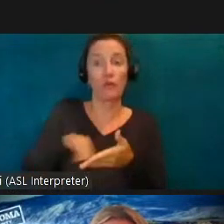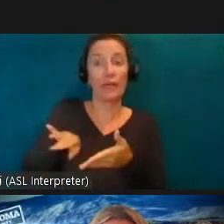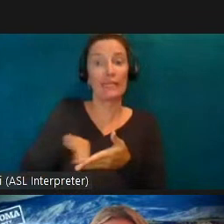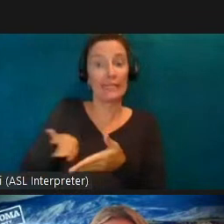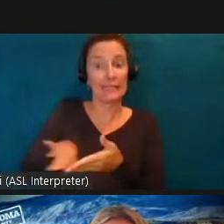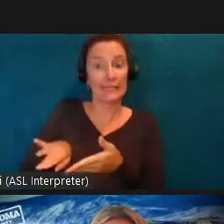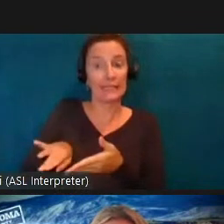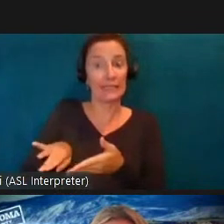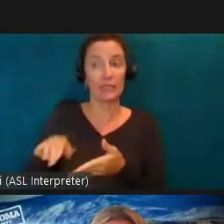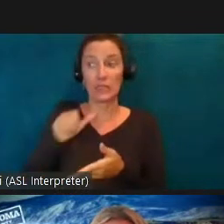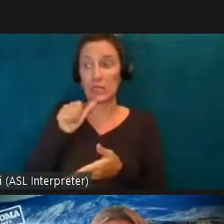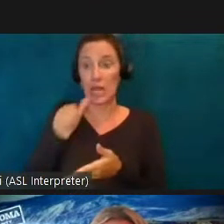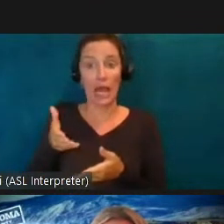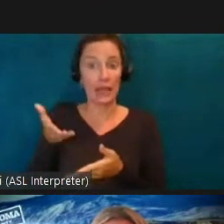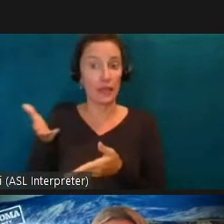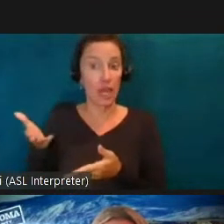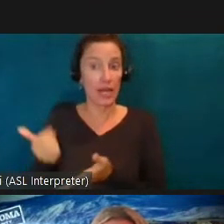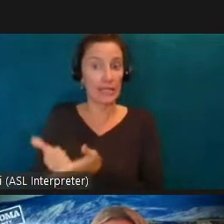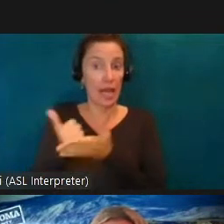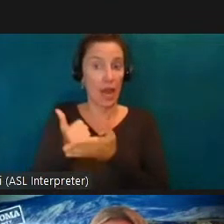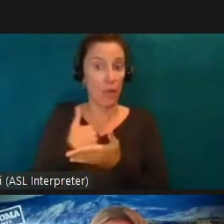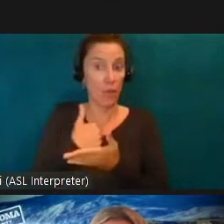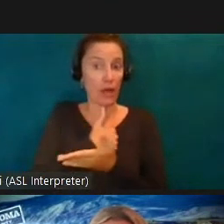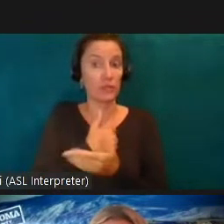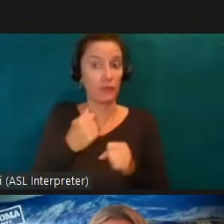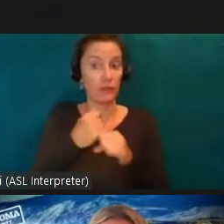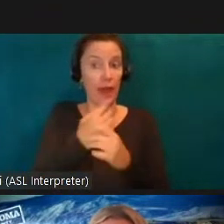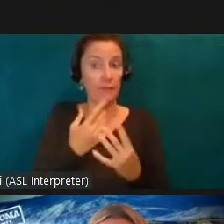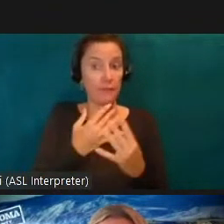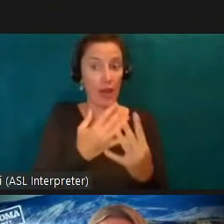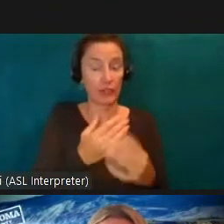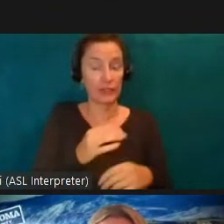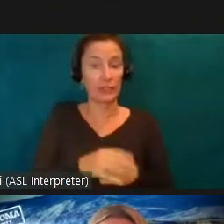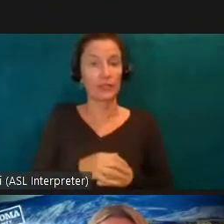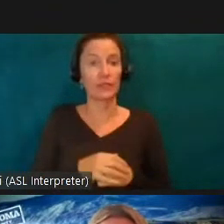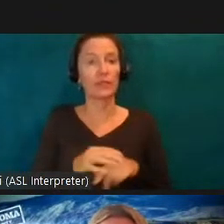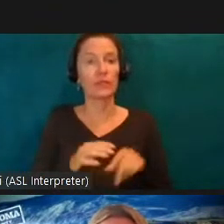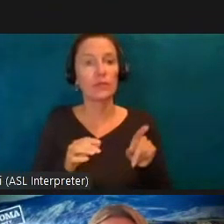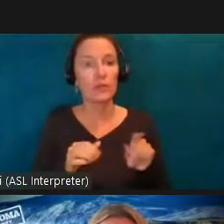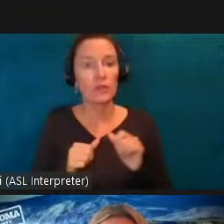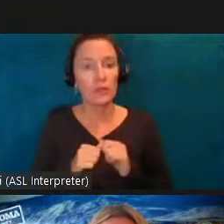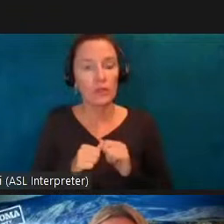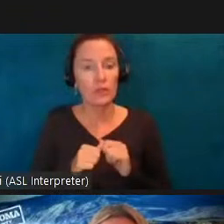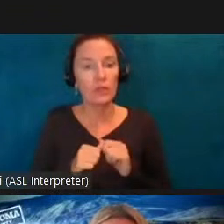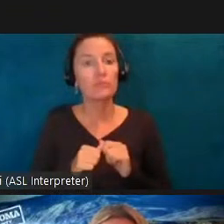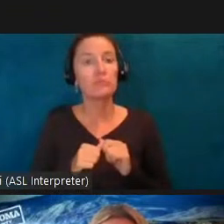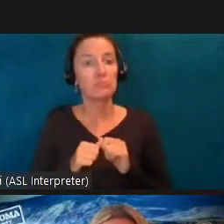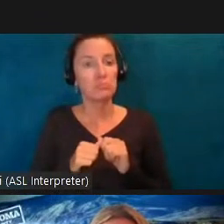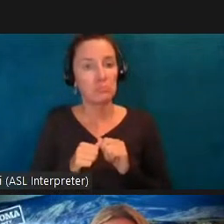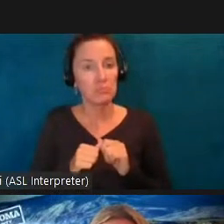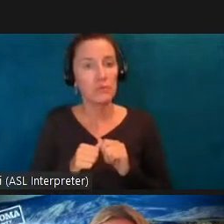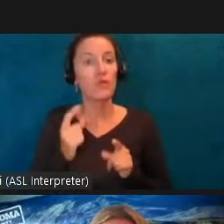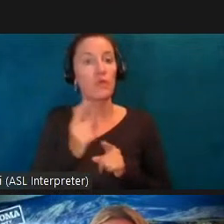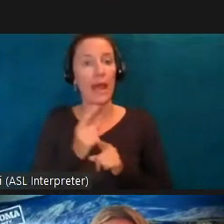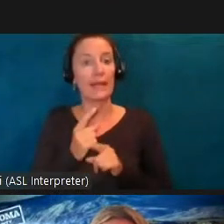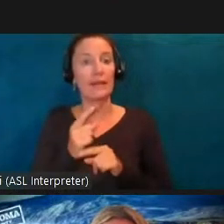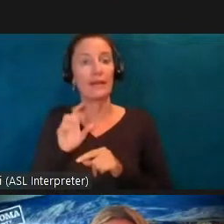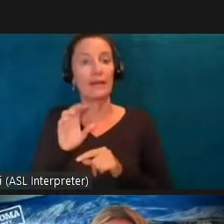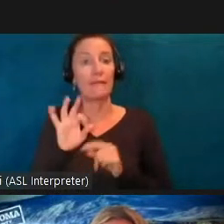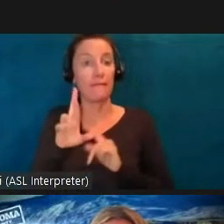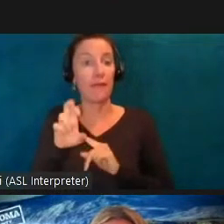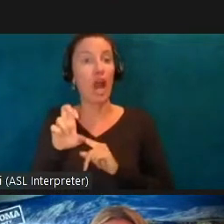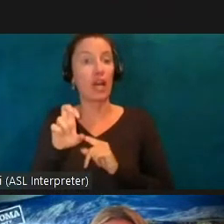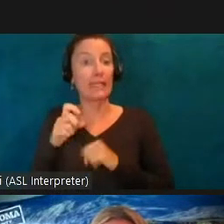So you're absolutely right. We have a long way to go to get to the end of fire season. But keep in mind that